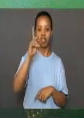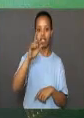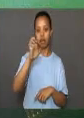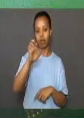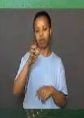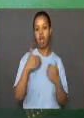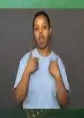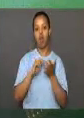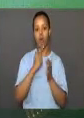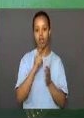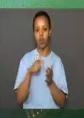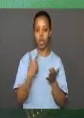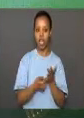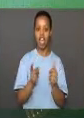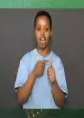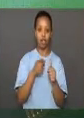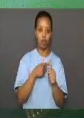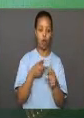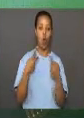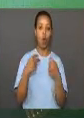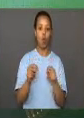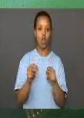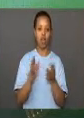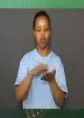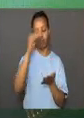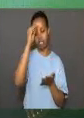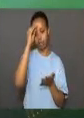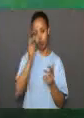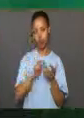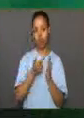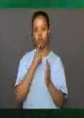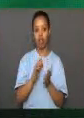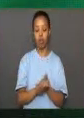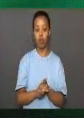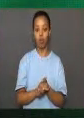It is time for the first activity of the lesson, students.